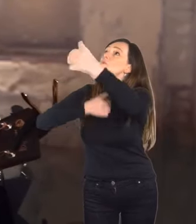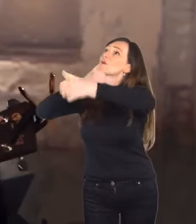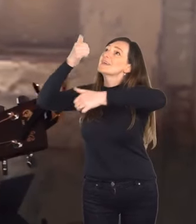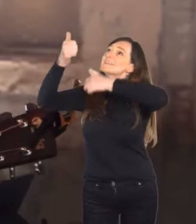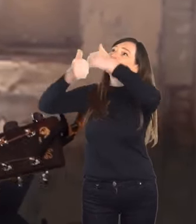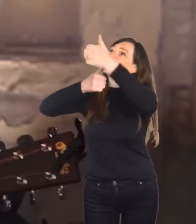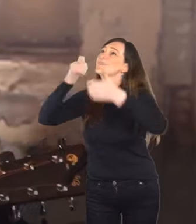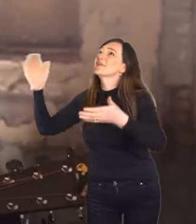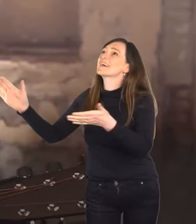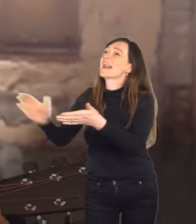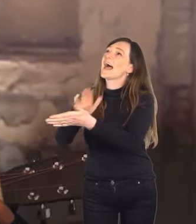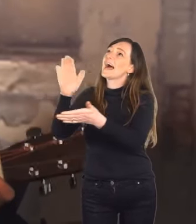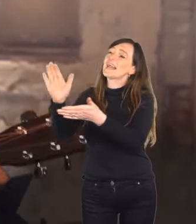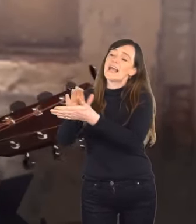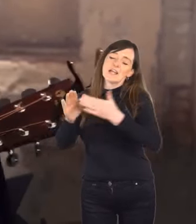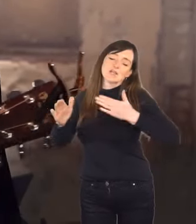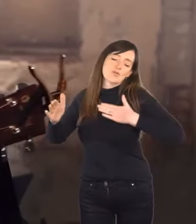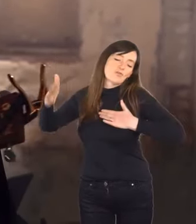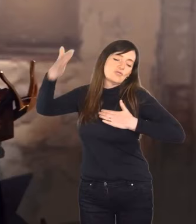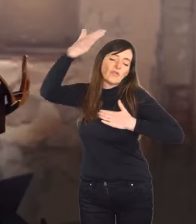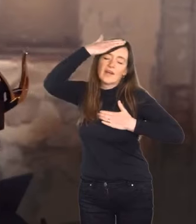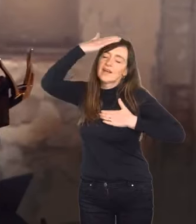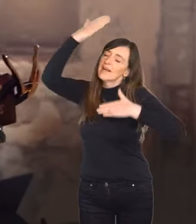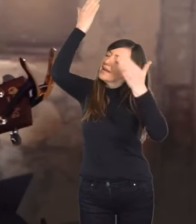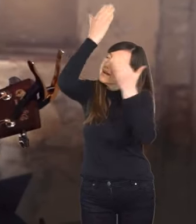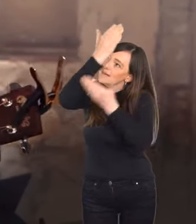near. Praise him in glad